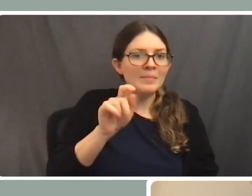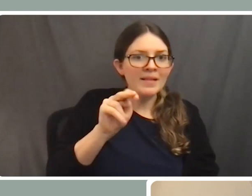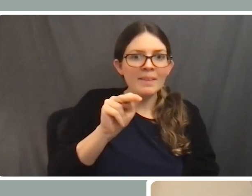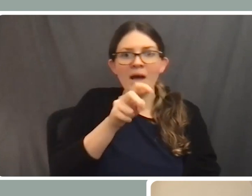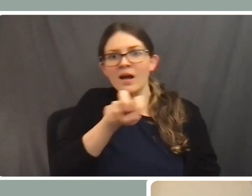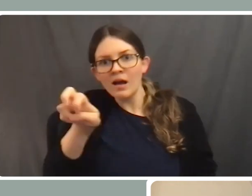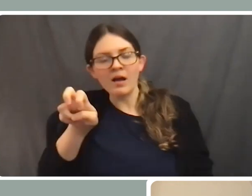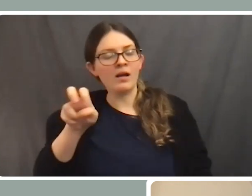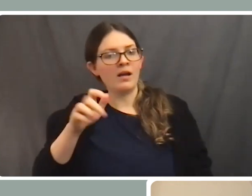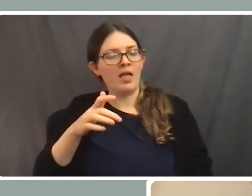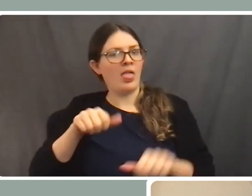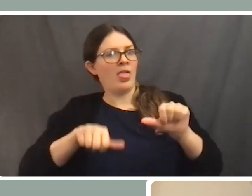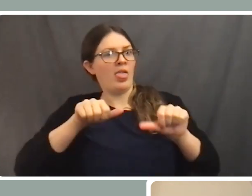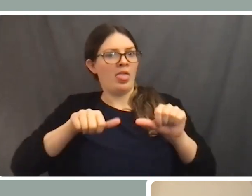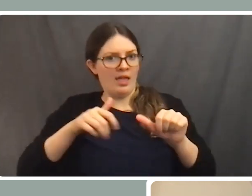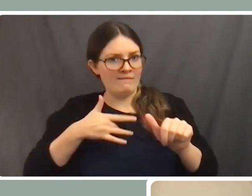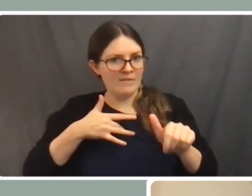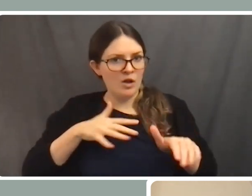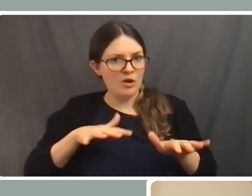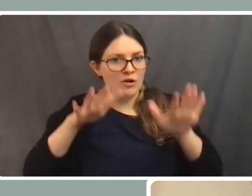subcutaneous Herceptin, because I know sometimes we have